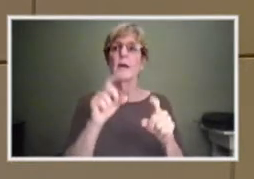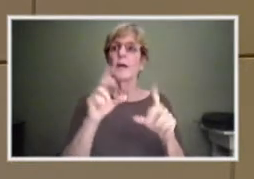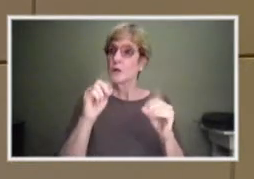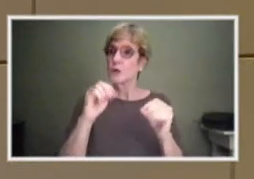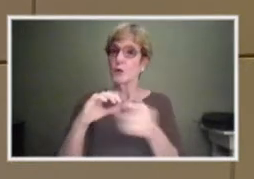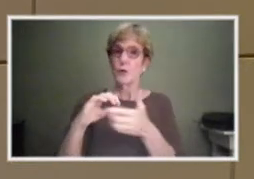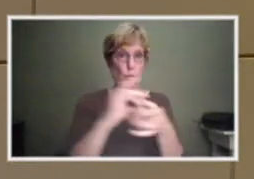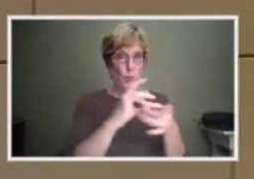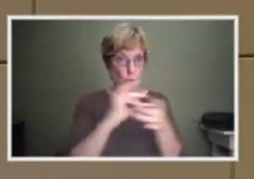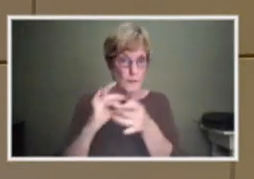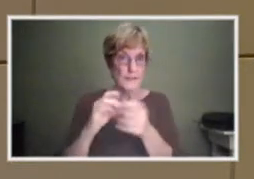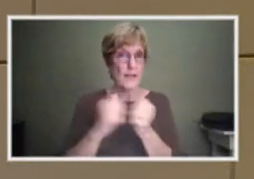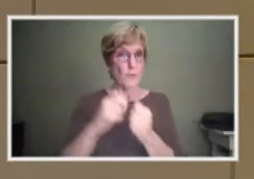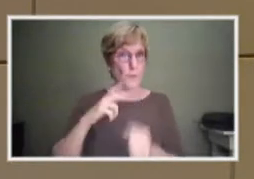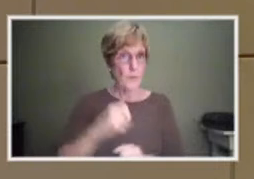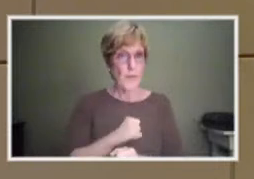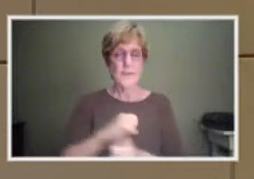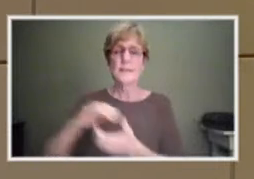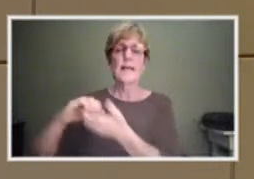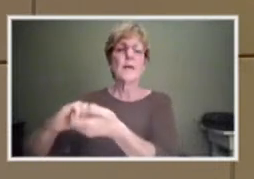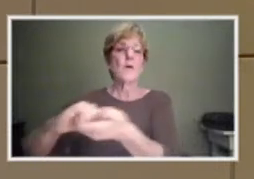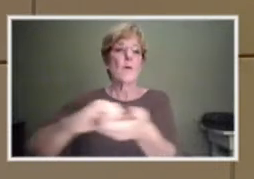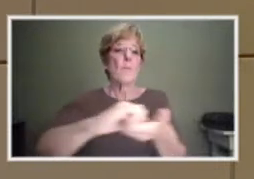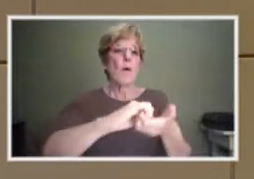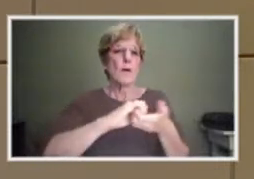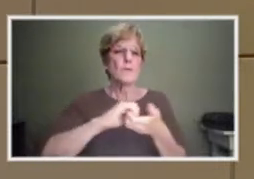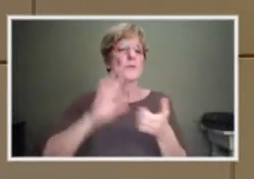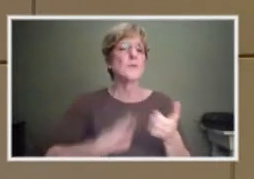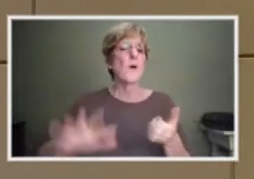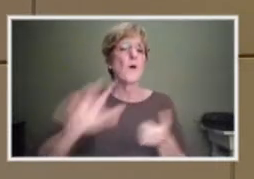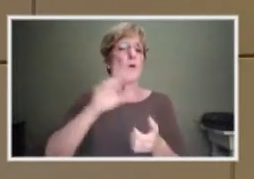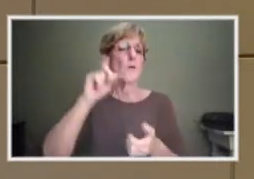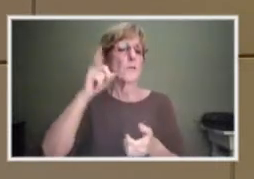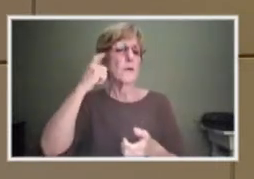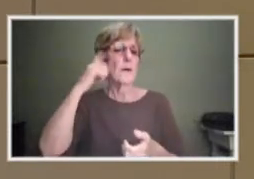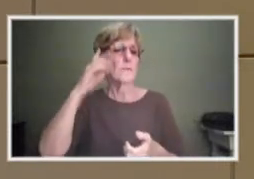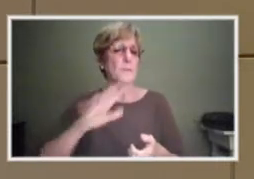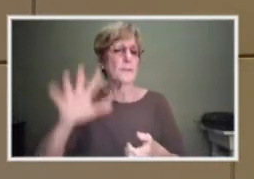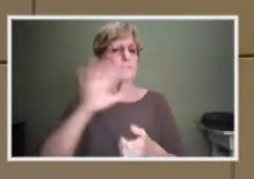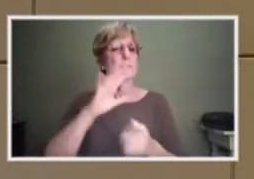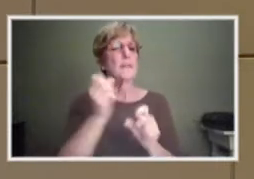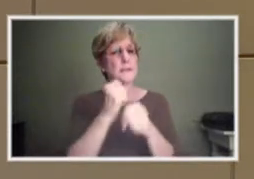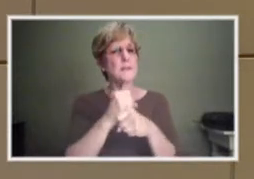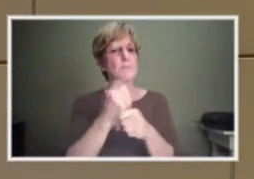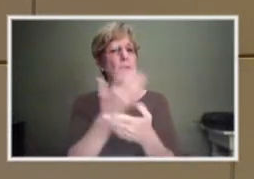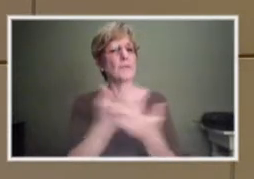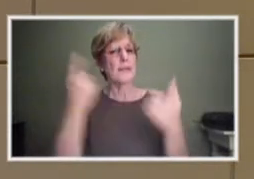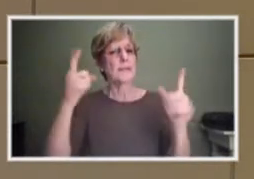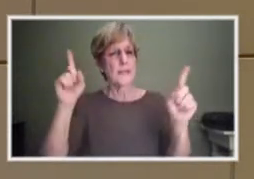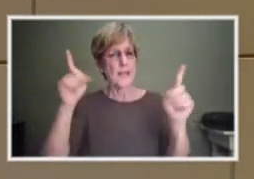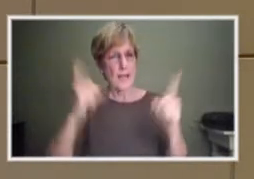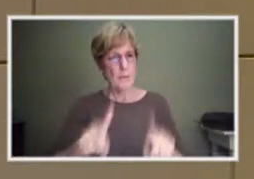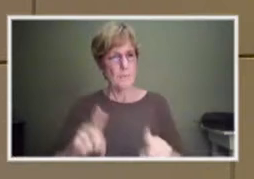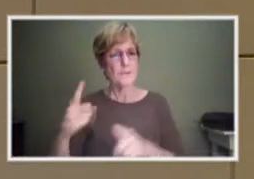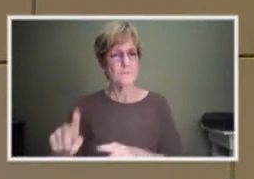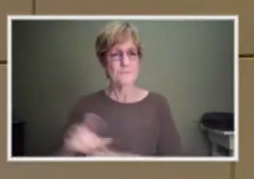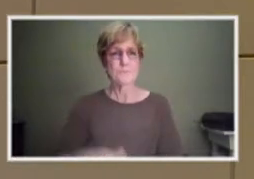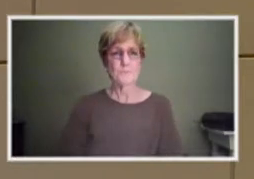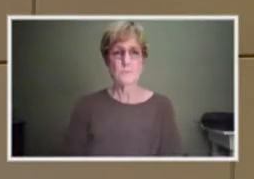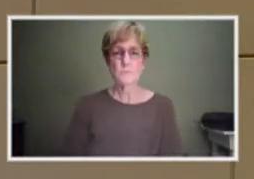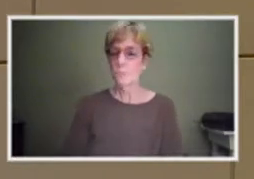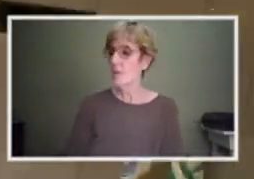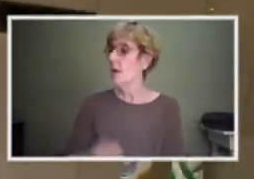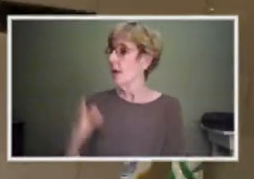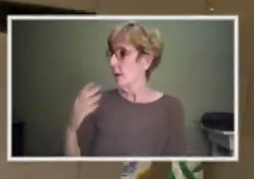but with our partners across governments to make things like this happen. Thank you. Ms. Mayfield? Thank you, Madam Mayor. I